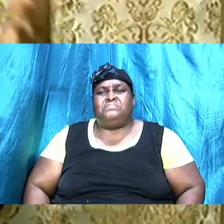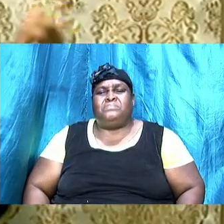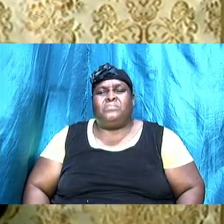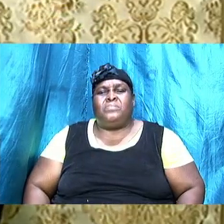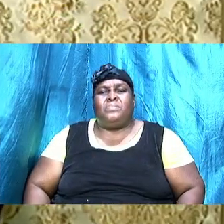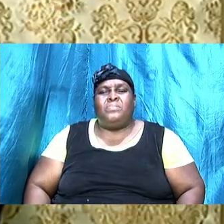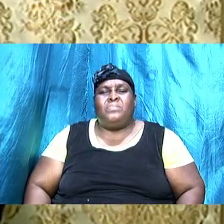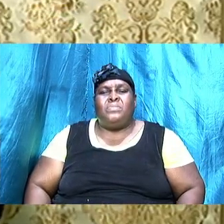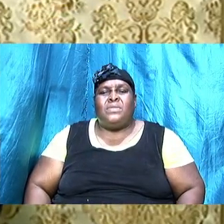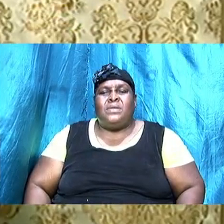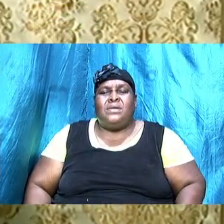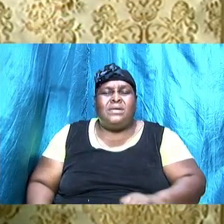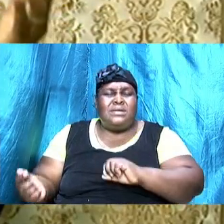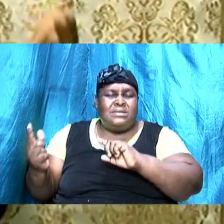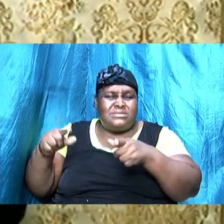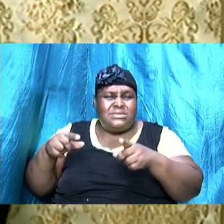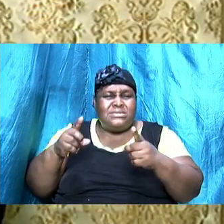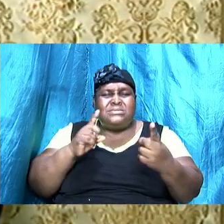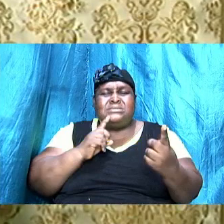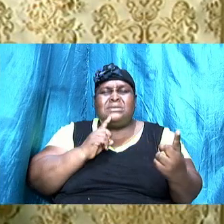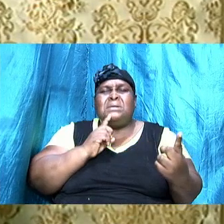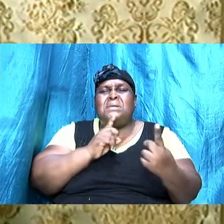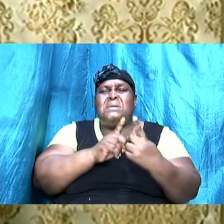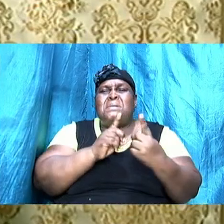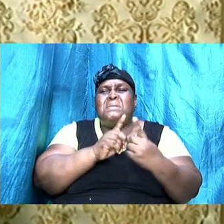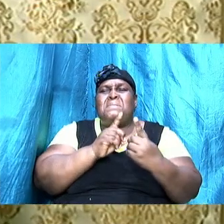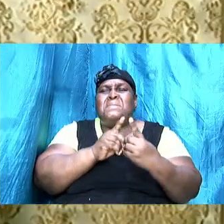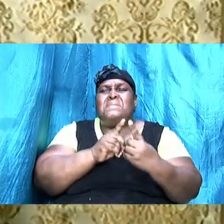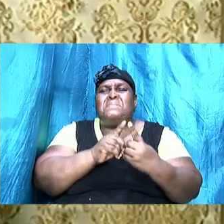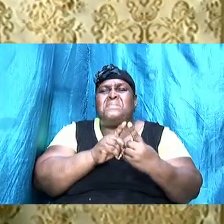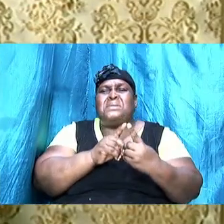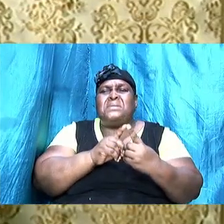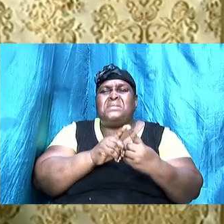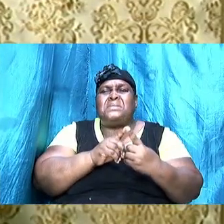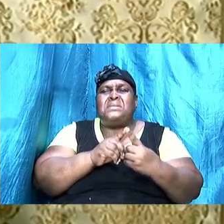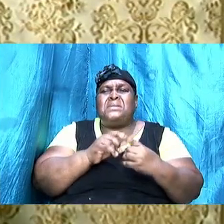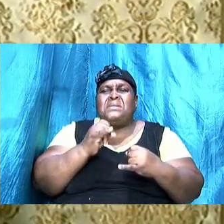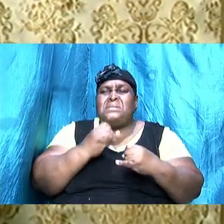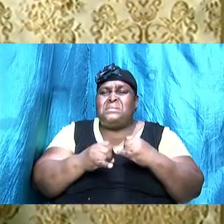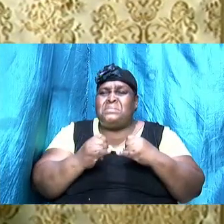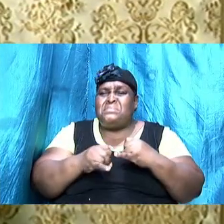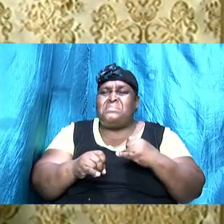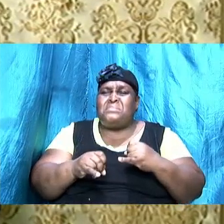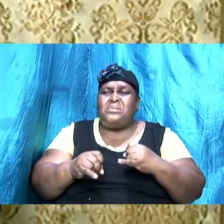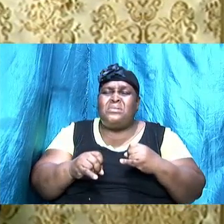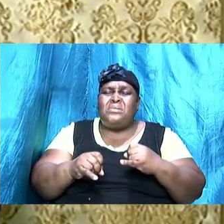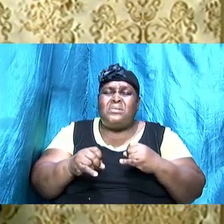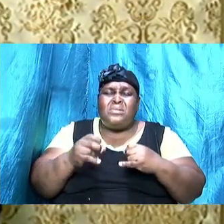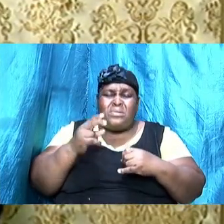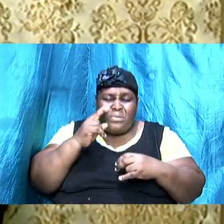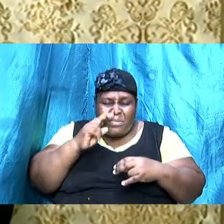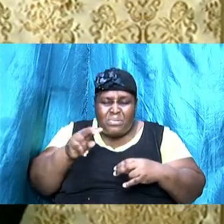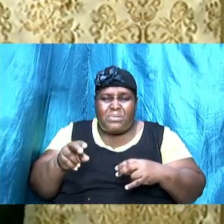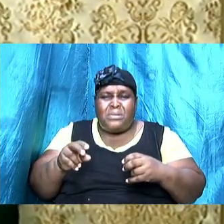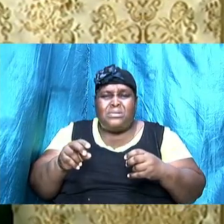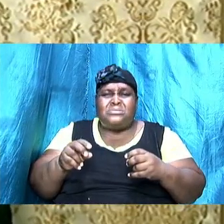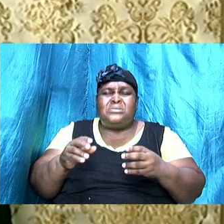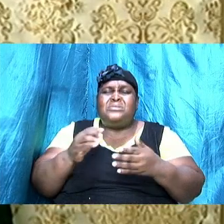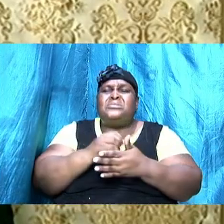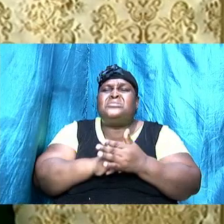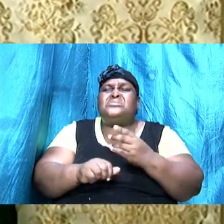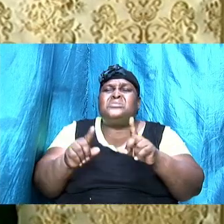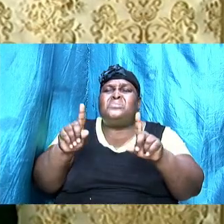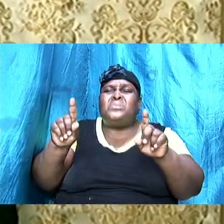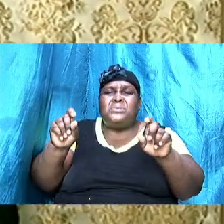since we met last, we've looked at a couple of questions. We decided that we were gonna pursue some